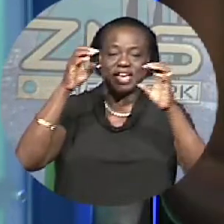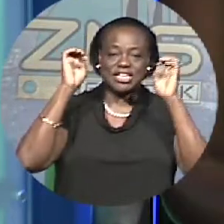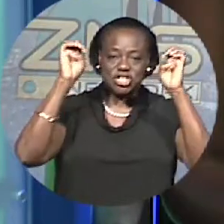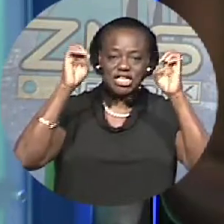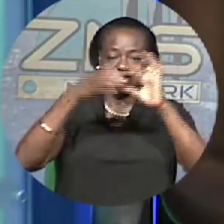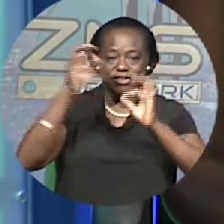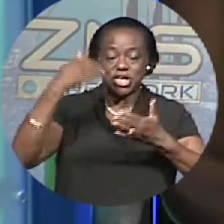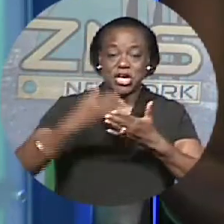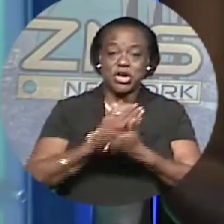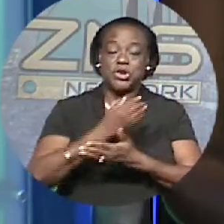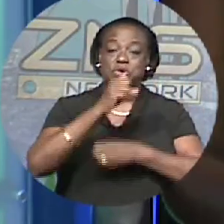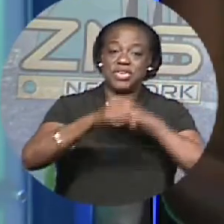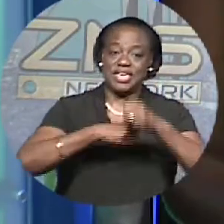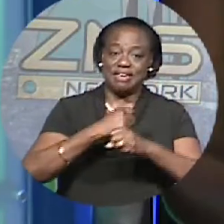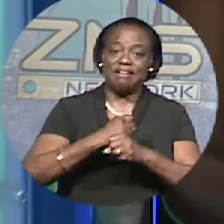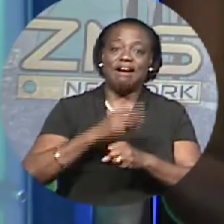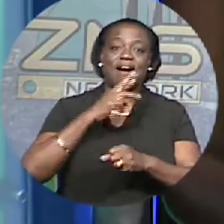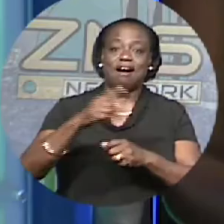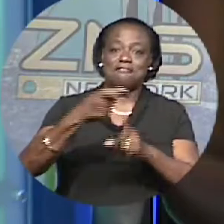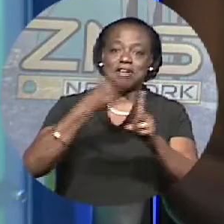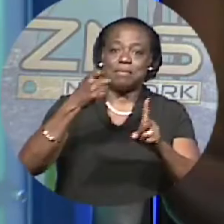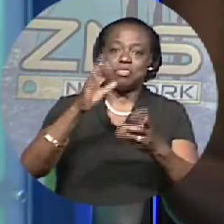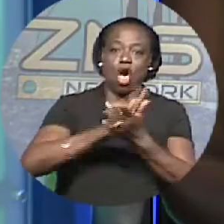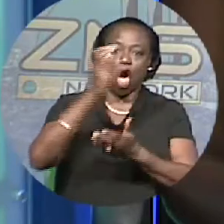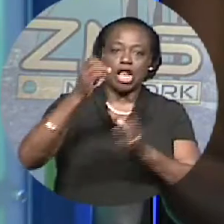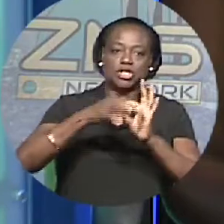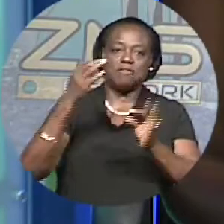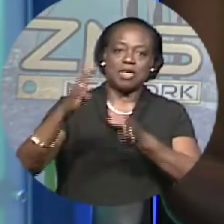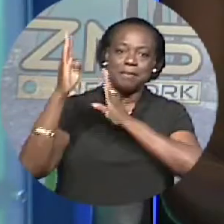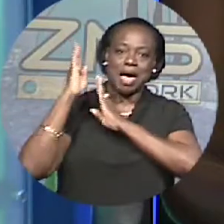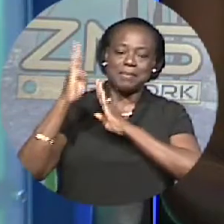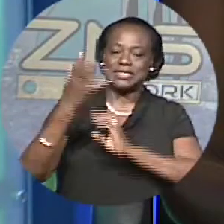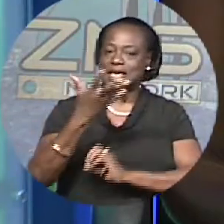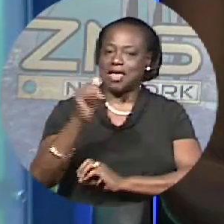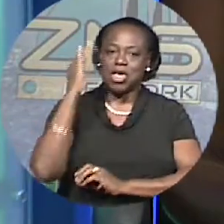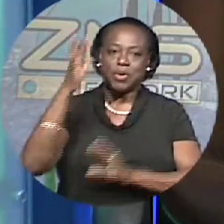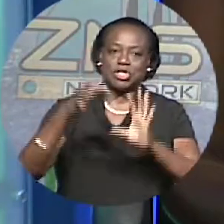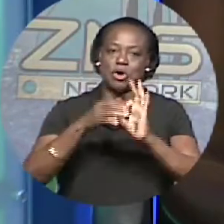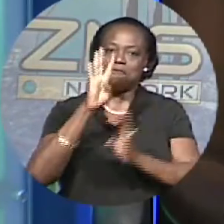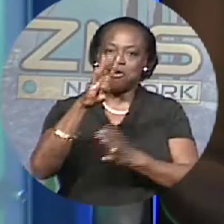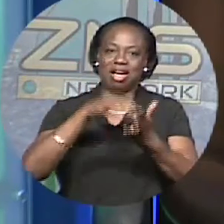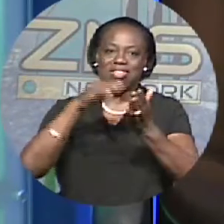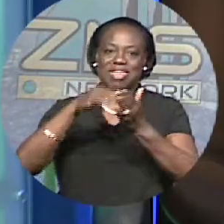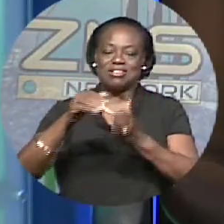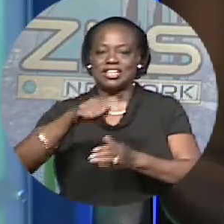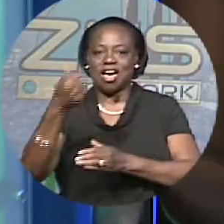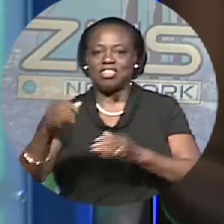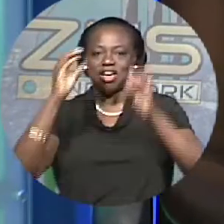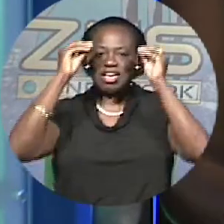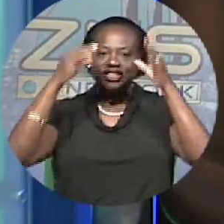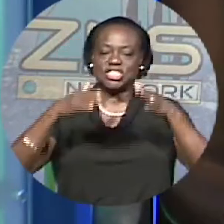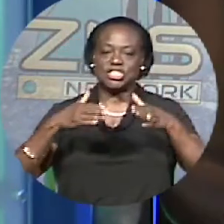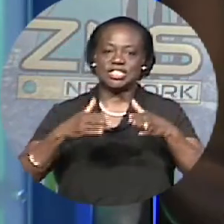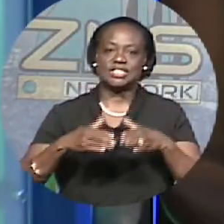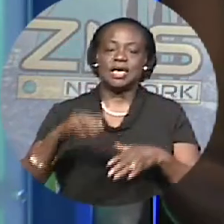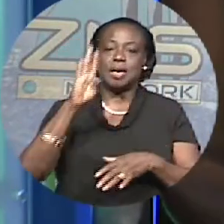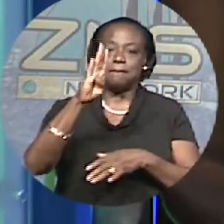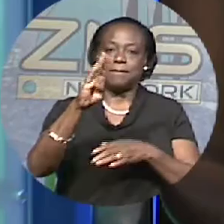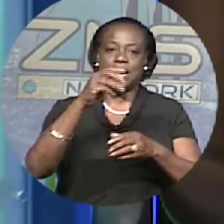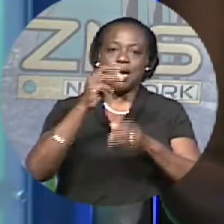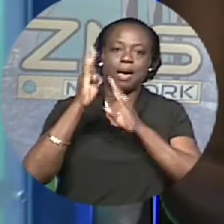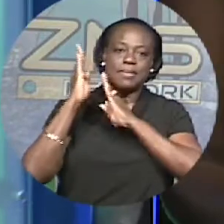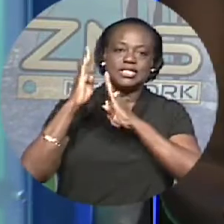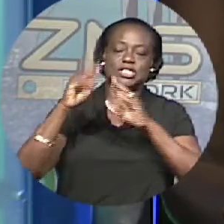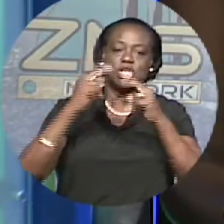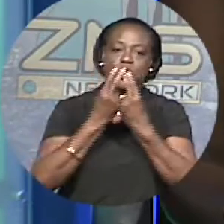of the College of the Bahamas and will join over 4,000 teachers in the public school system. While the Bahamas Union of Teachers welcomes those new hires